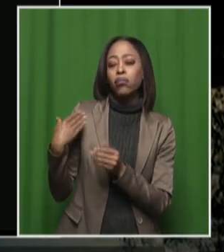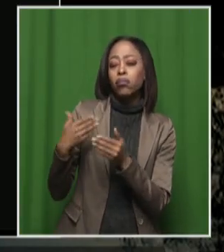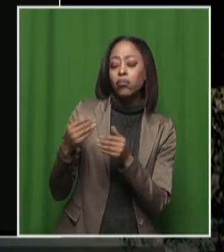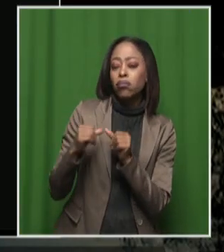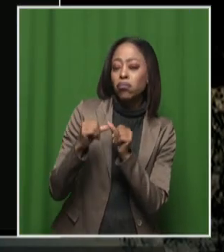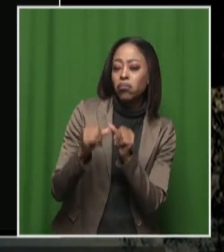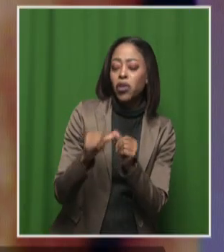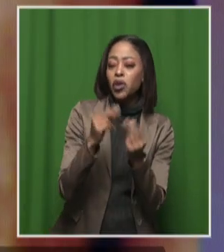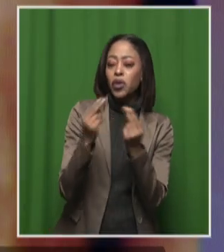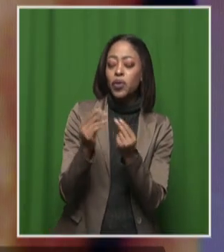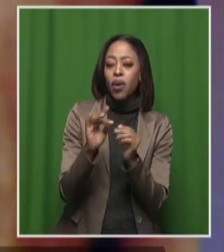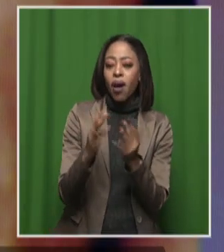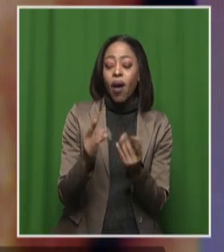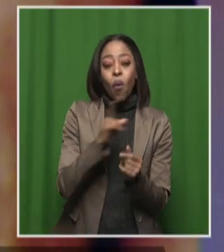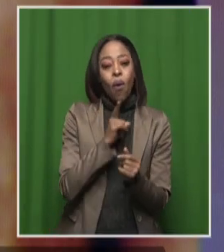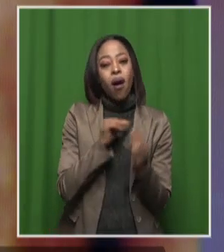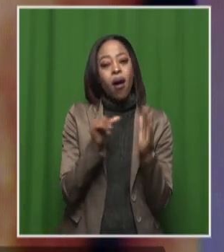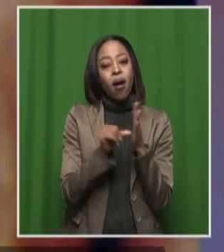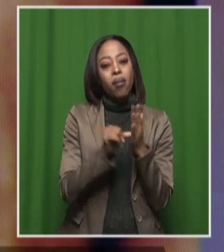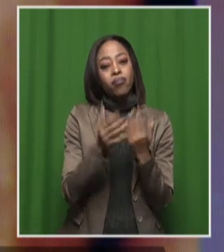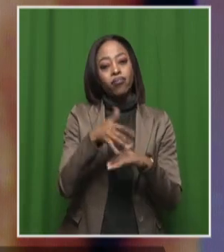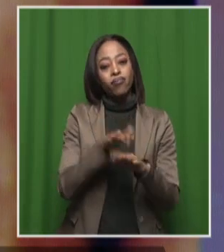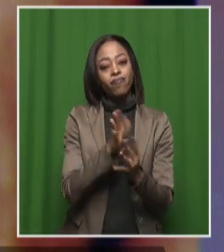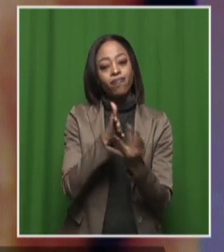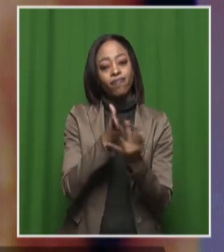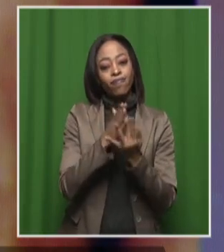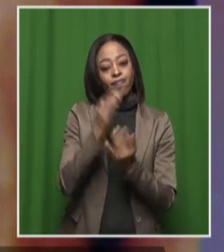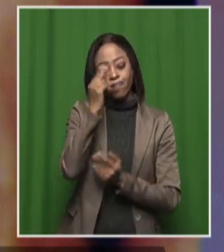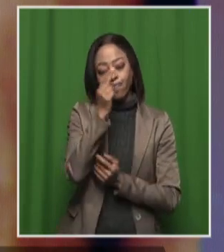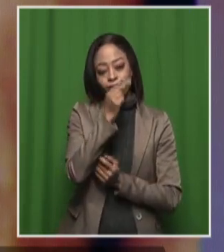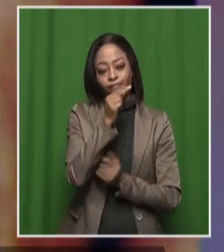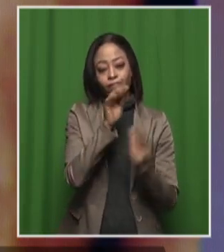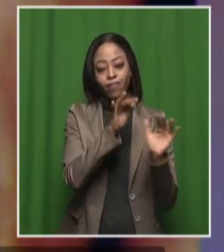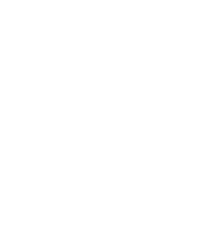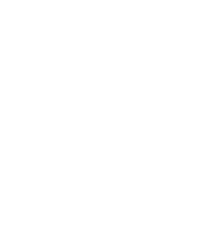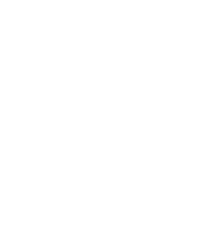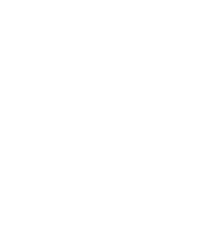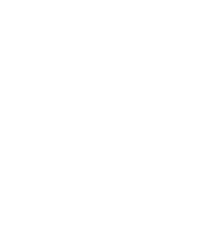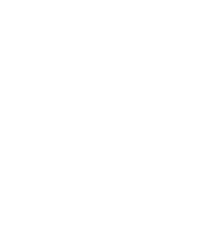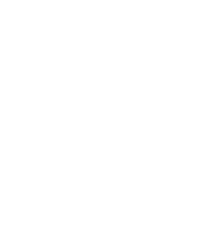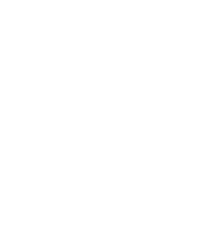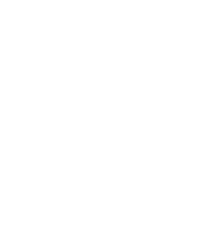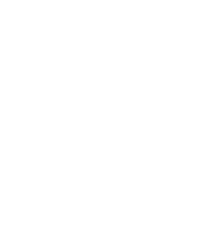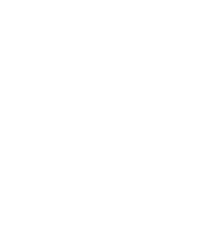and the importance of inclusivity and accessibility for visually impaired in the fashion space.